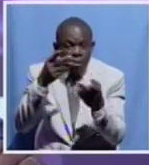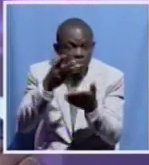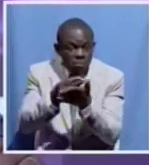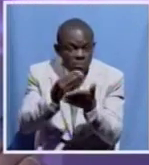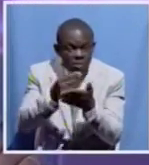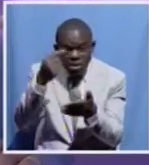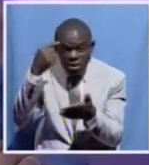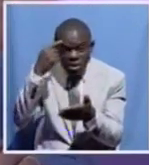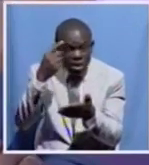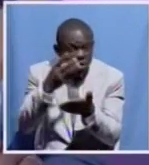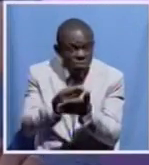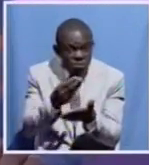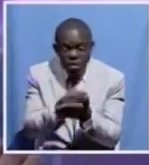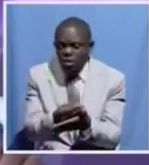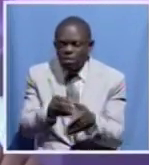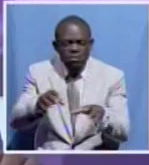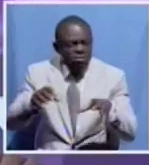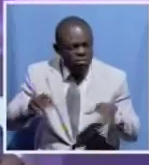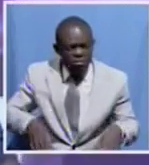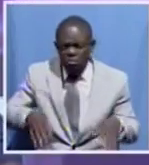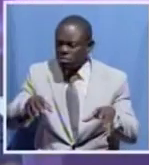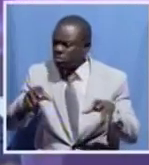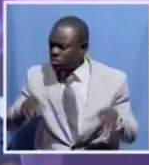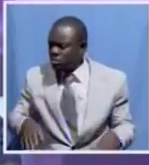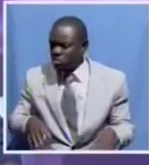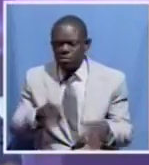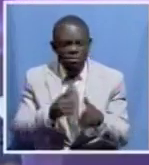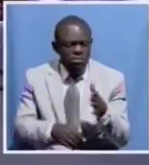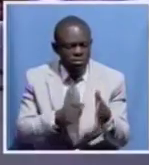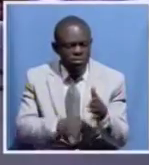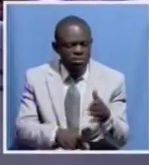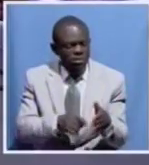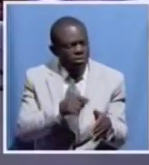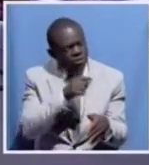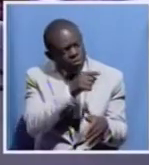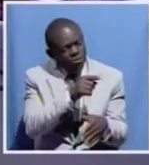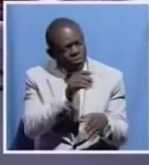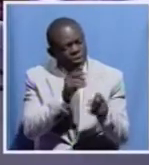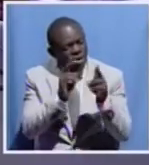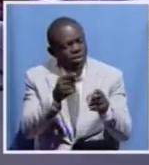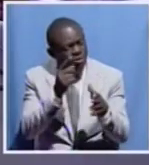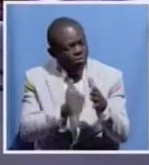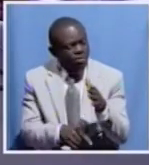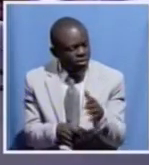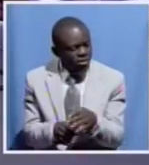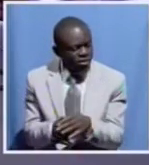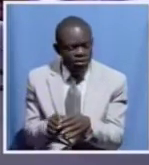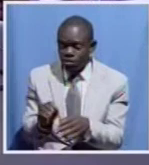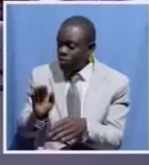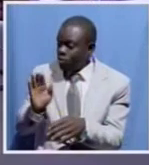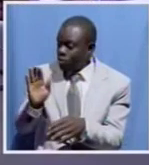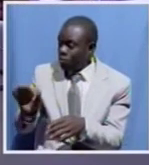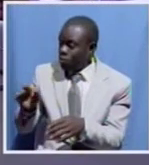tough questions. Isn't this effective? You ask tough questions, Mr. Zulu, but I have some equally tough